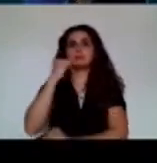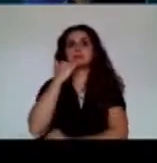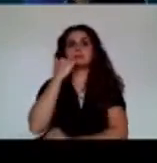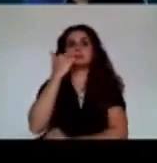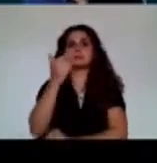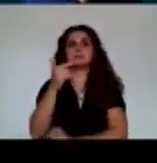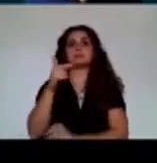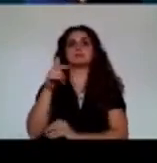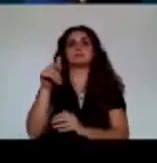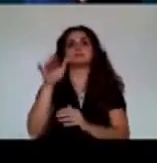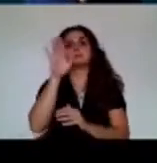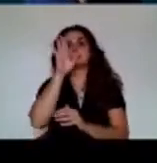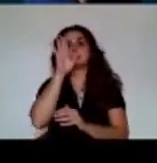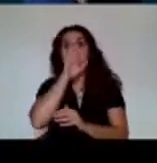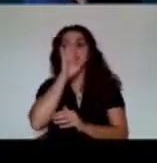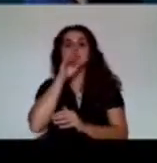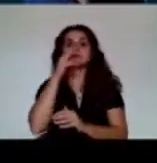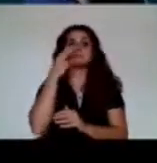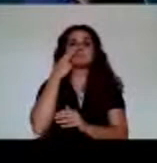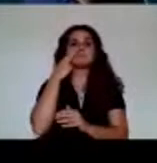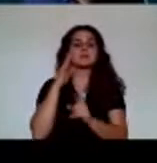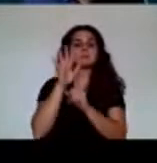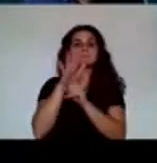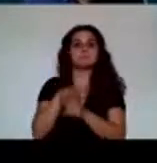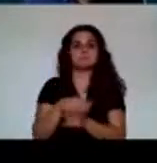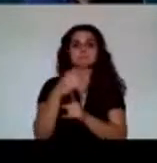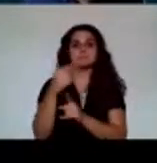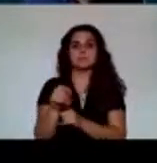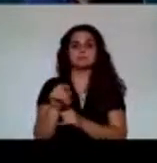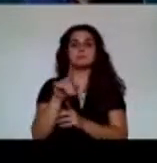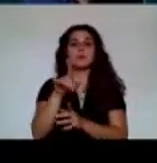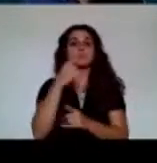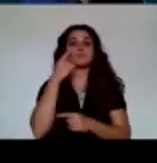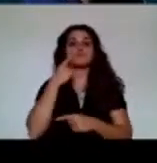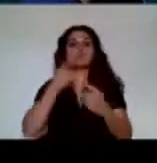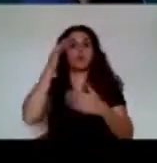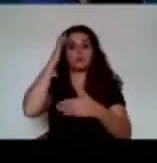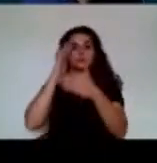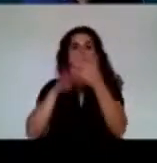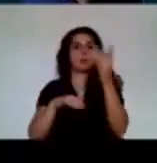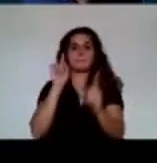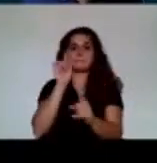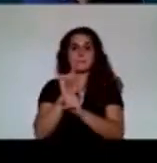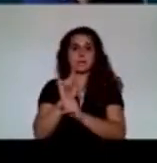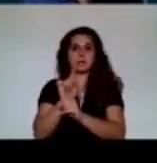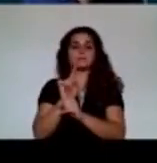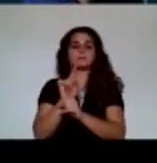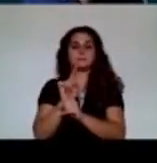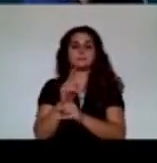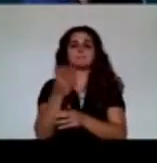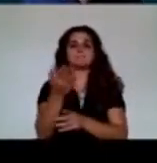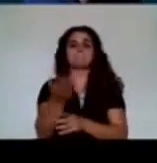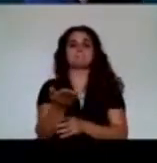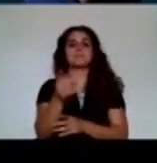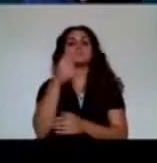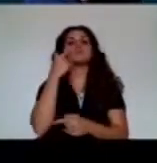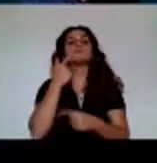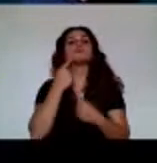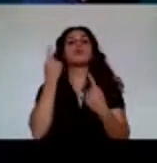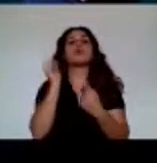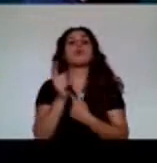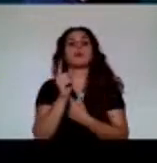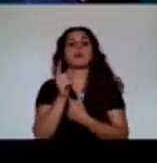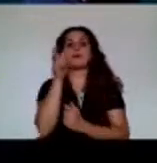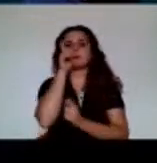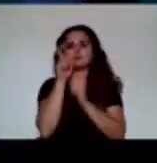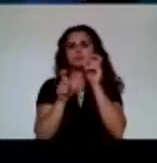is racist. Interestingly, we found the exact same pattern. So this shows that